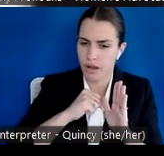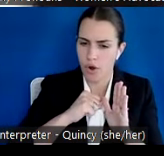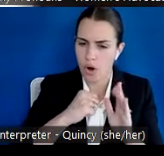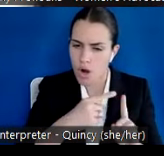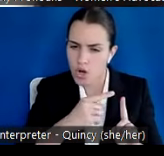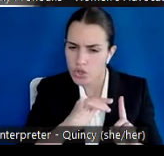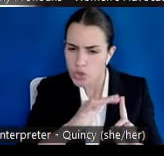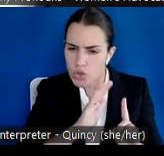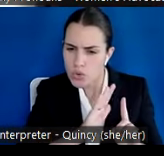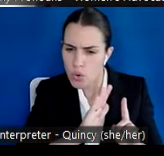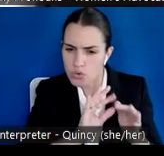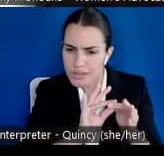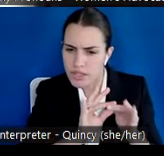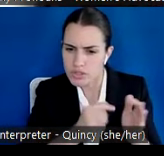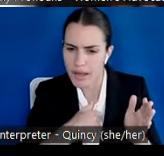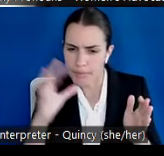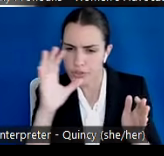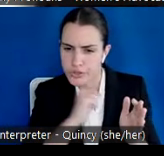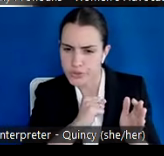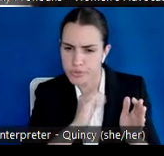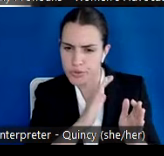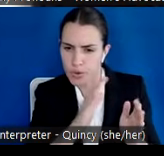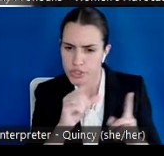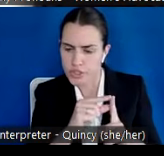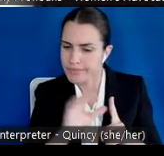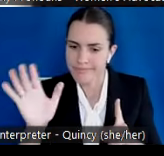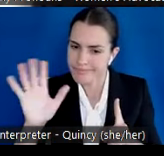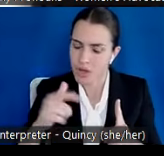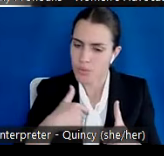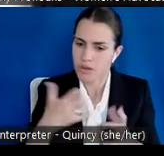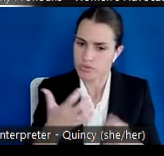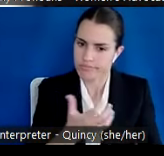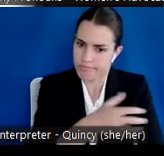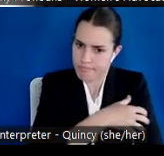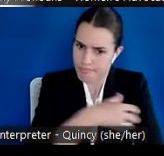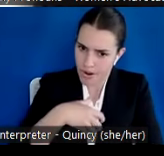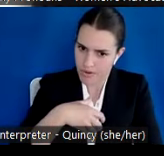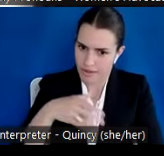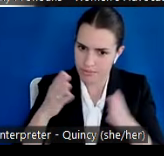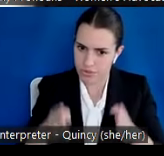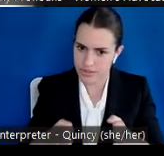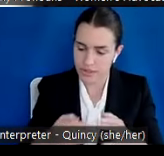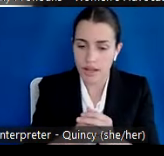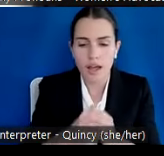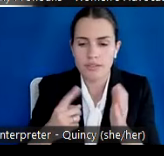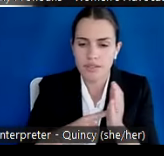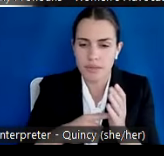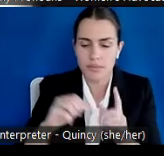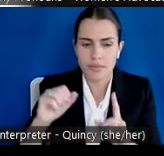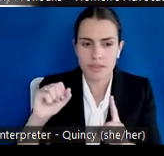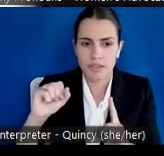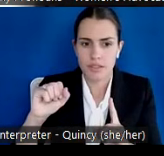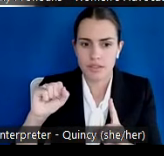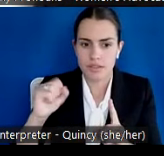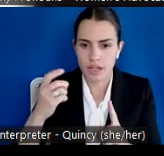relationships we see them in. Most of the terms talk about sexual orientation, which is often interchanged with gender identity. There's